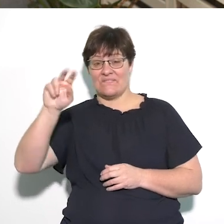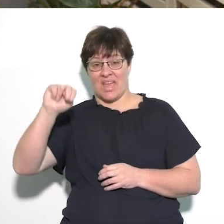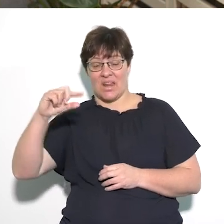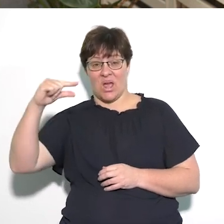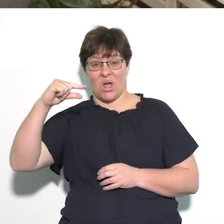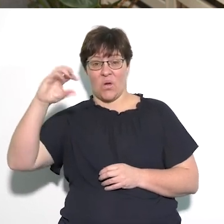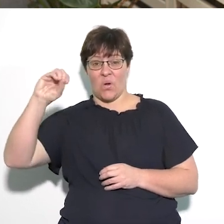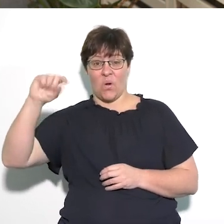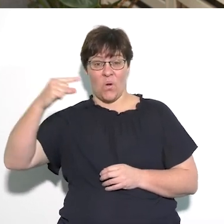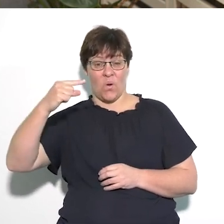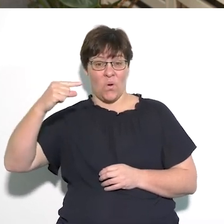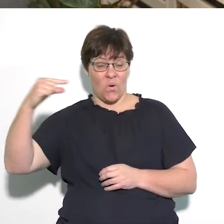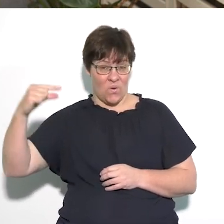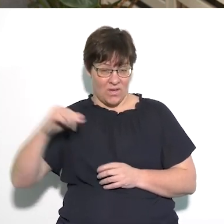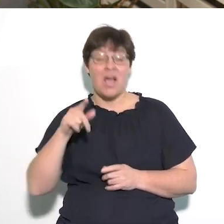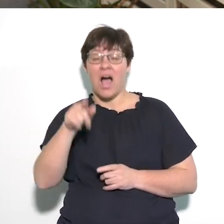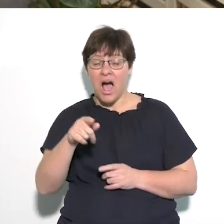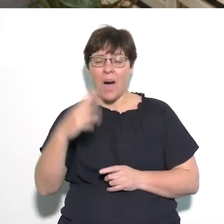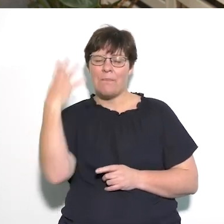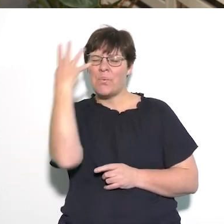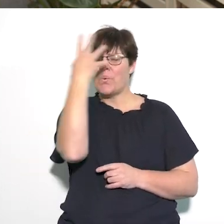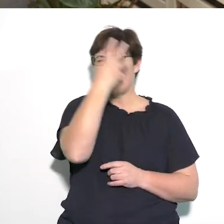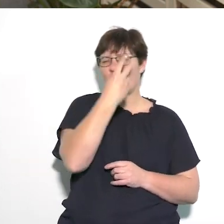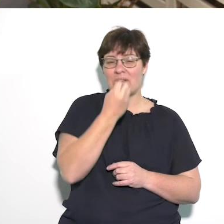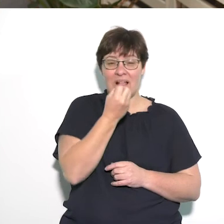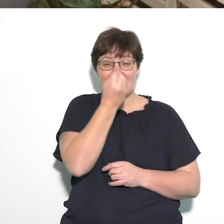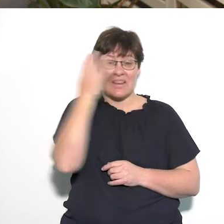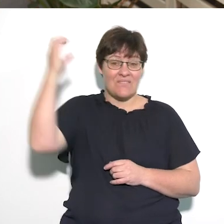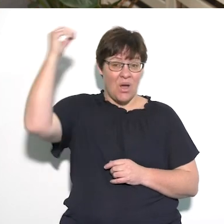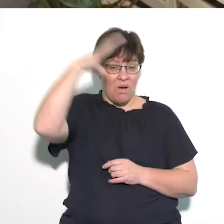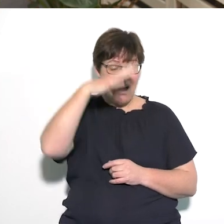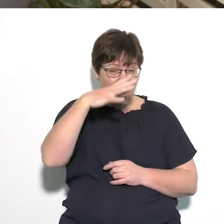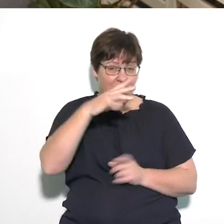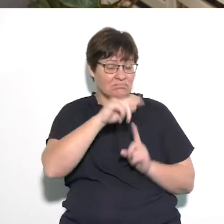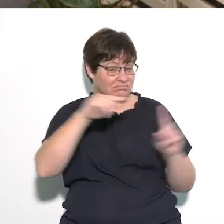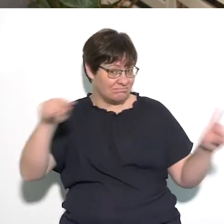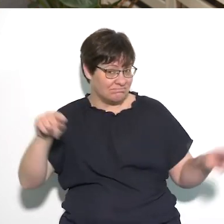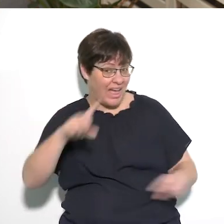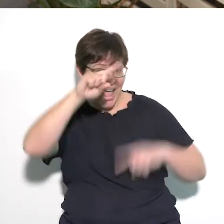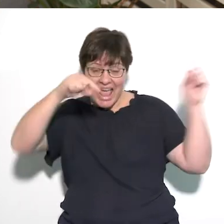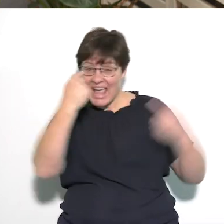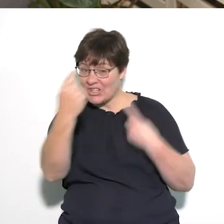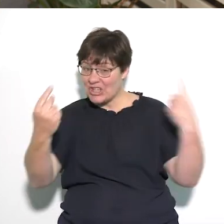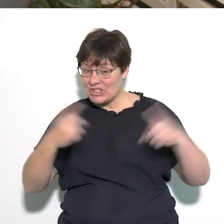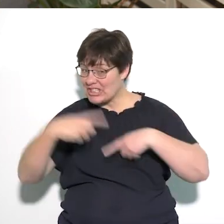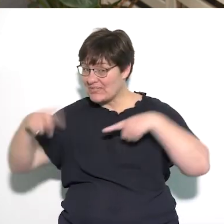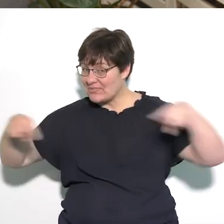did a beautiful painting of sunflowers. Go and have a look at it. Every sunflower is different.